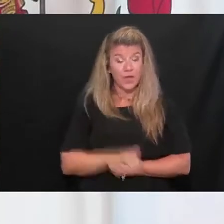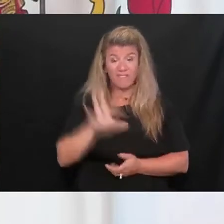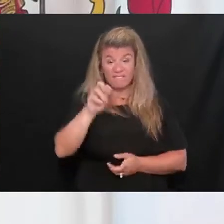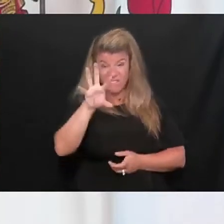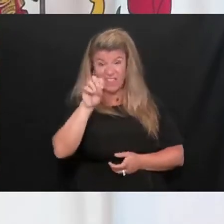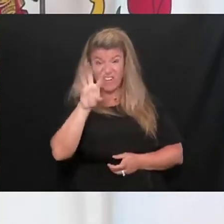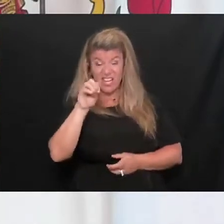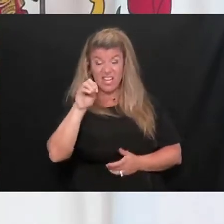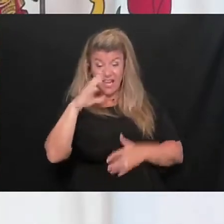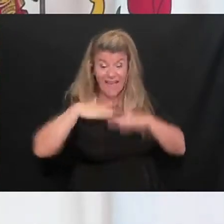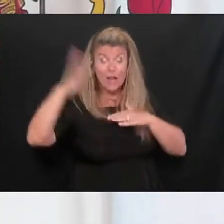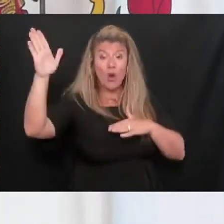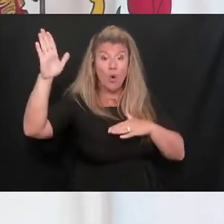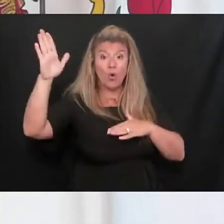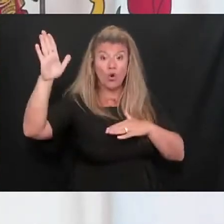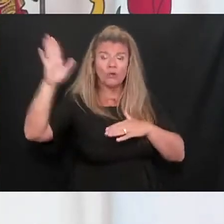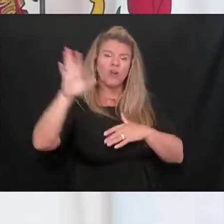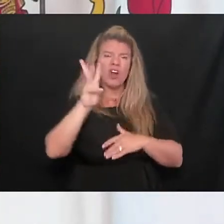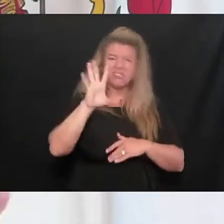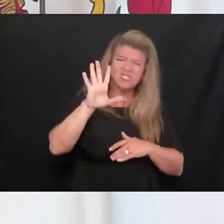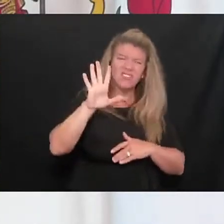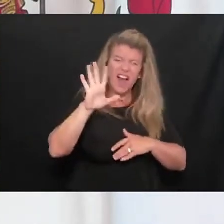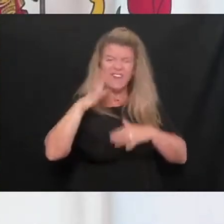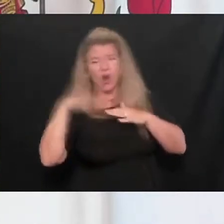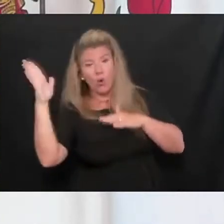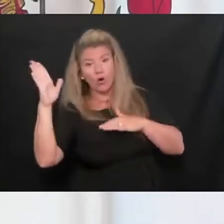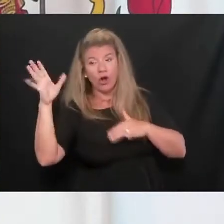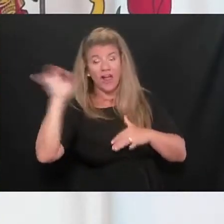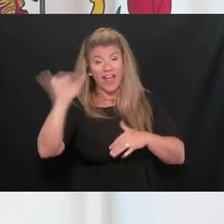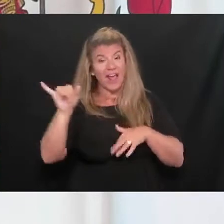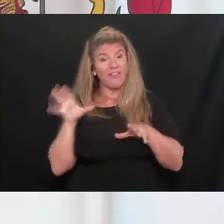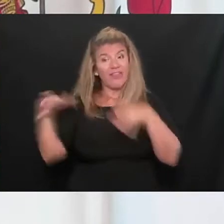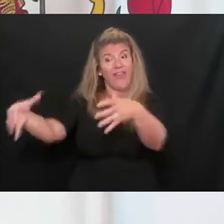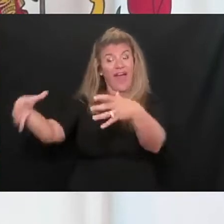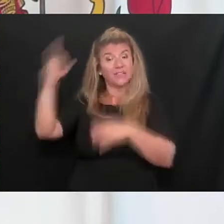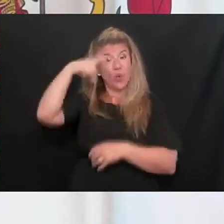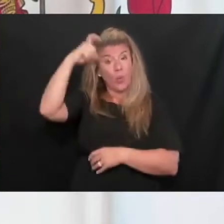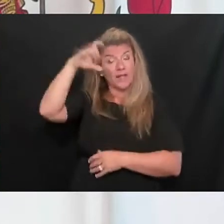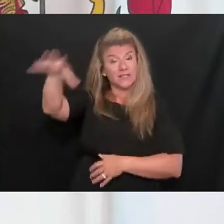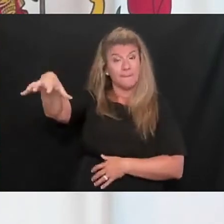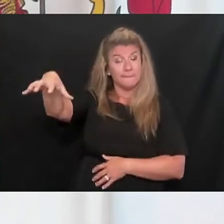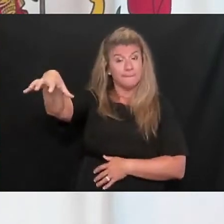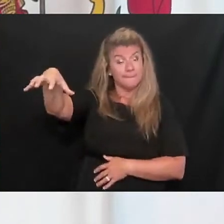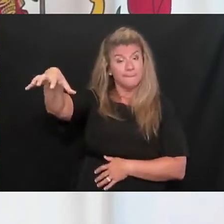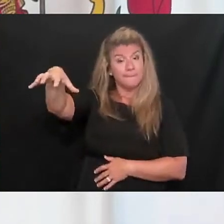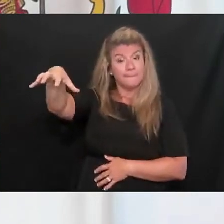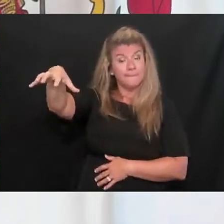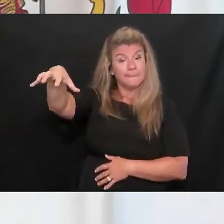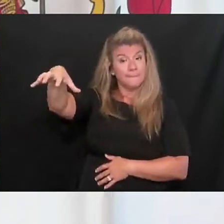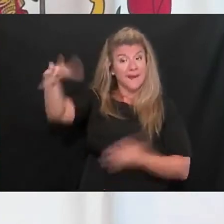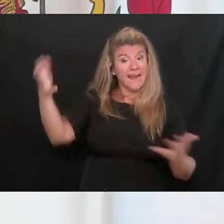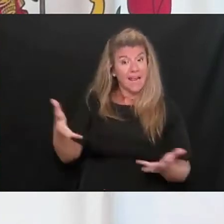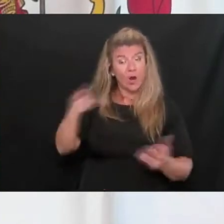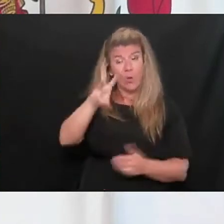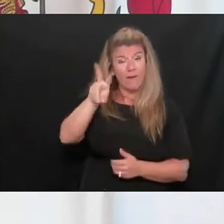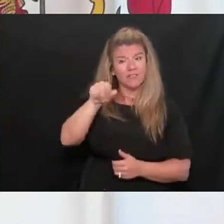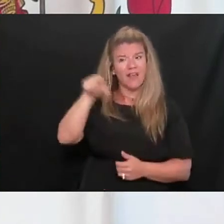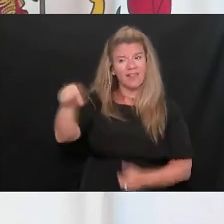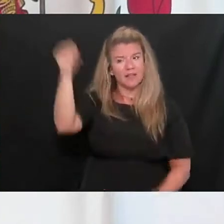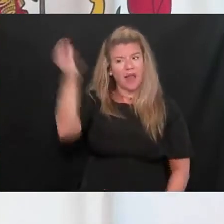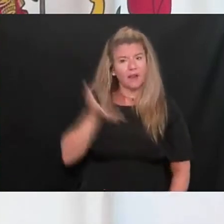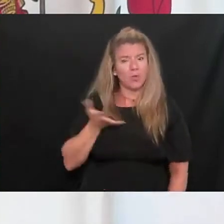years old and older or 65 and older, if they're our wisdom in West Virginia, what are they telling